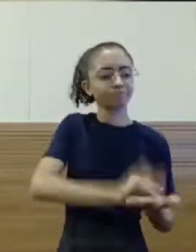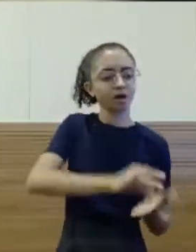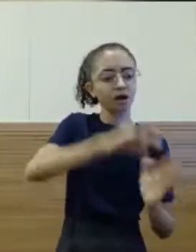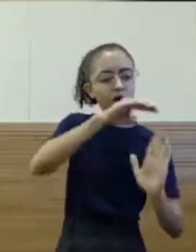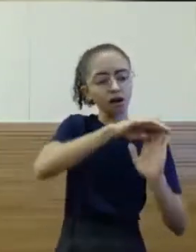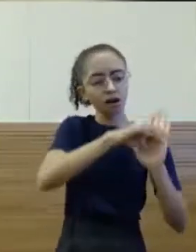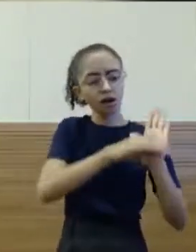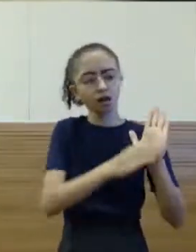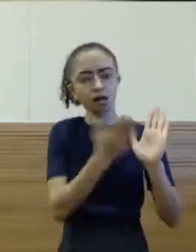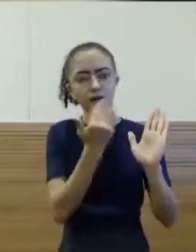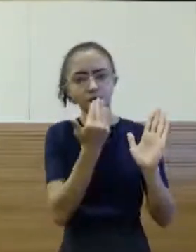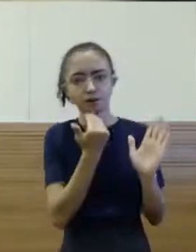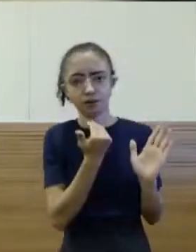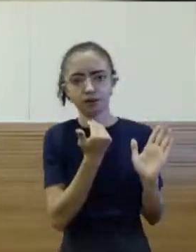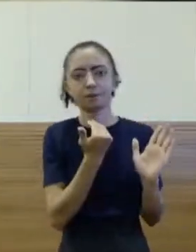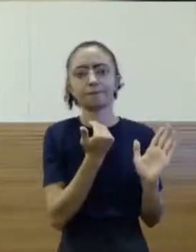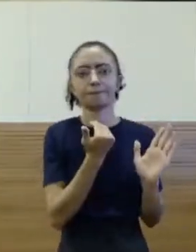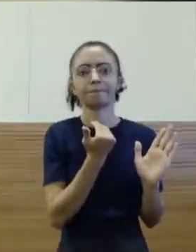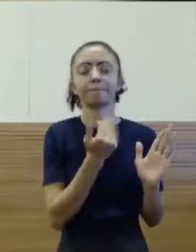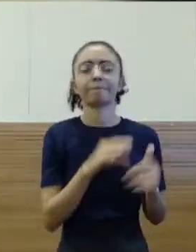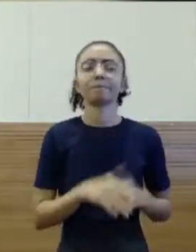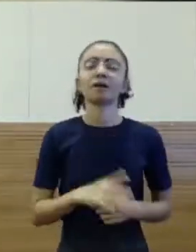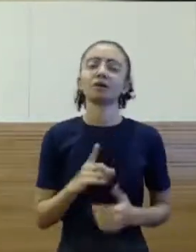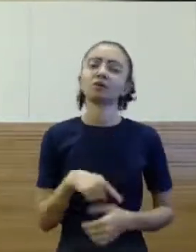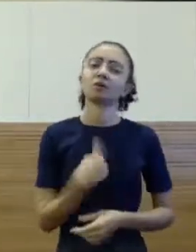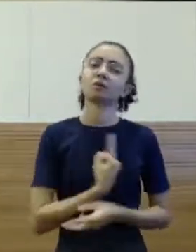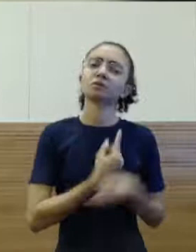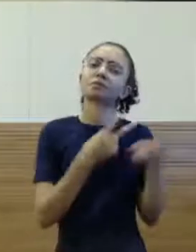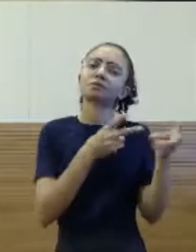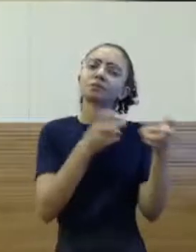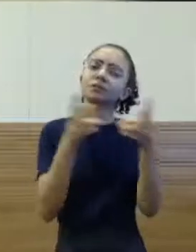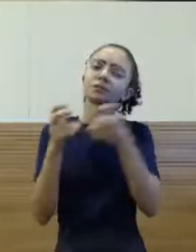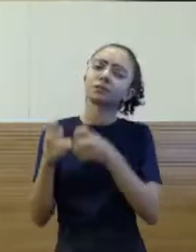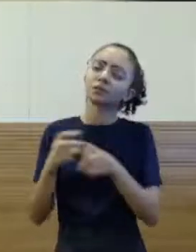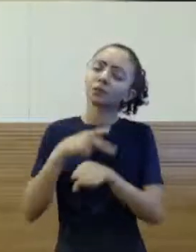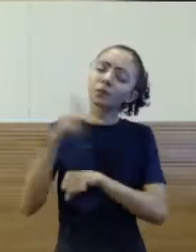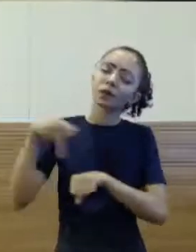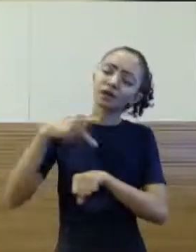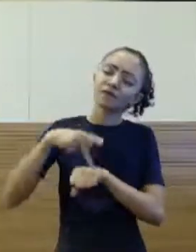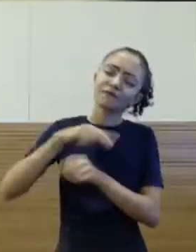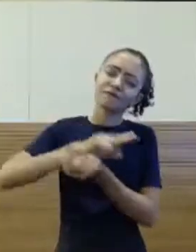Well, we observed that several countries,